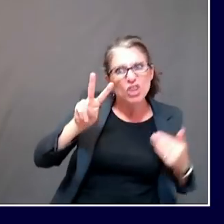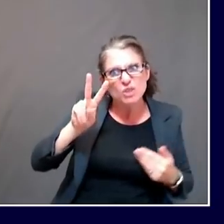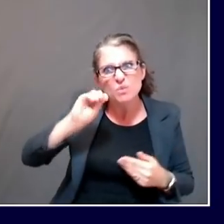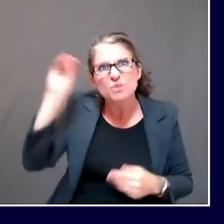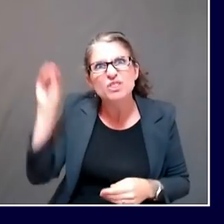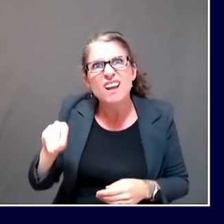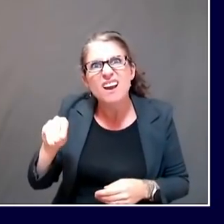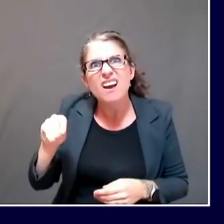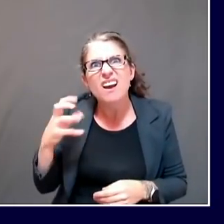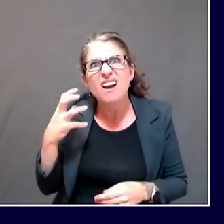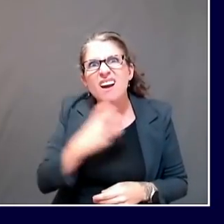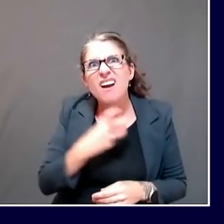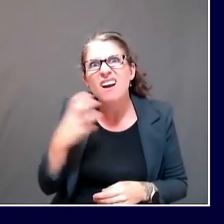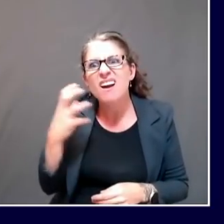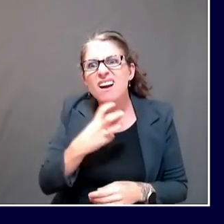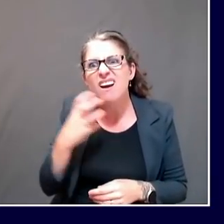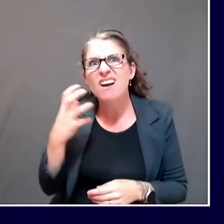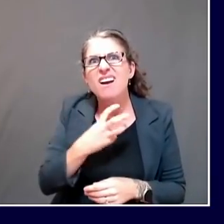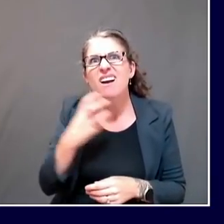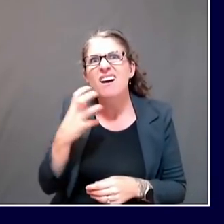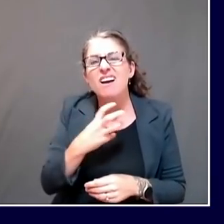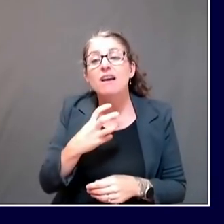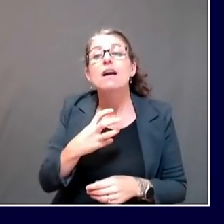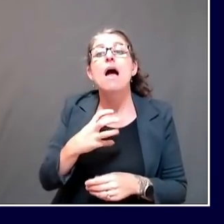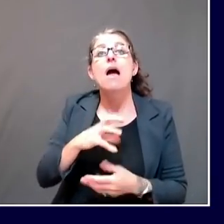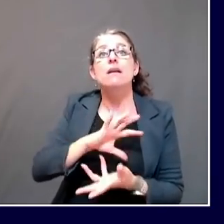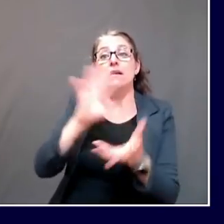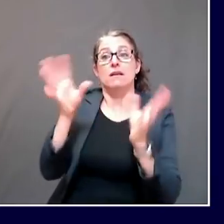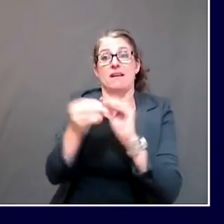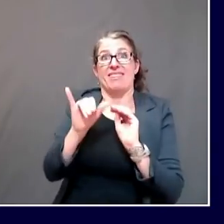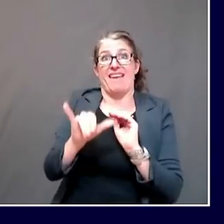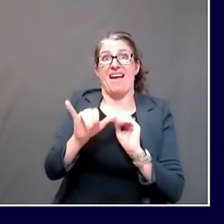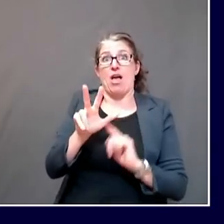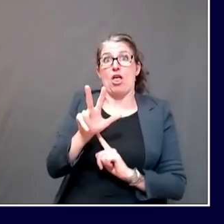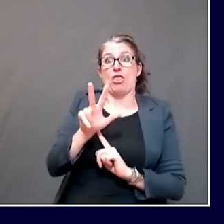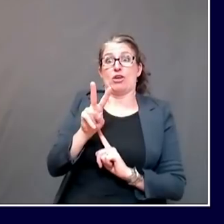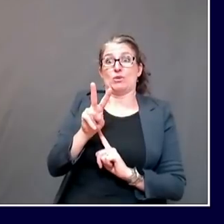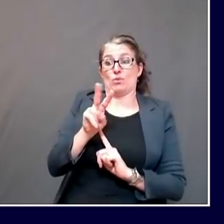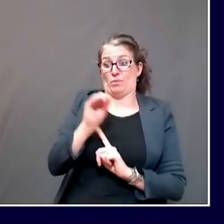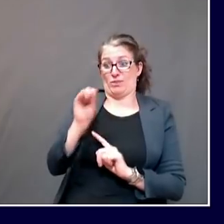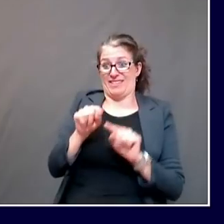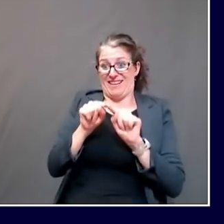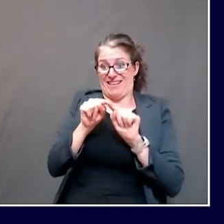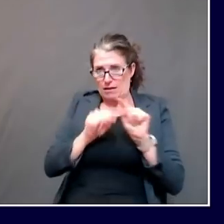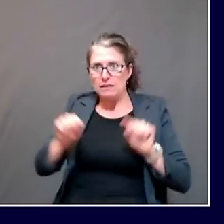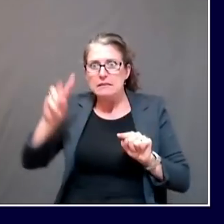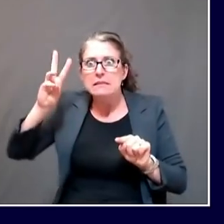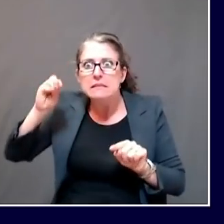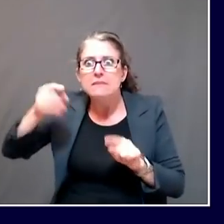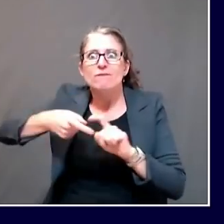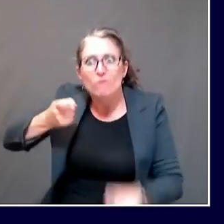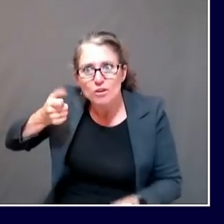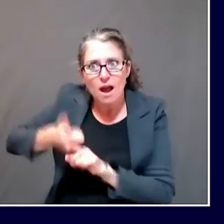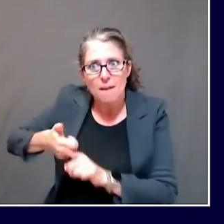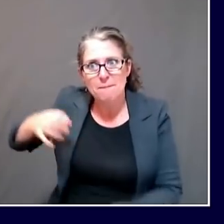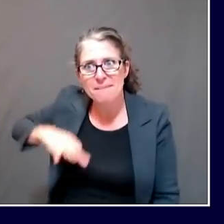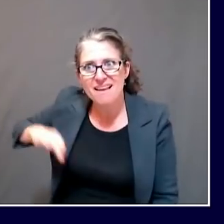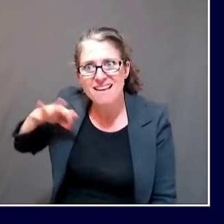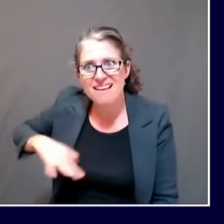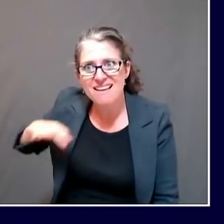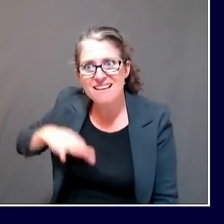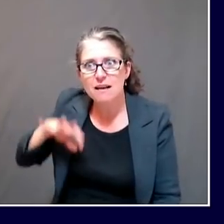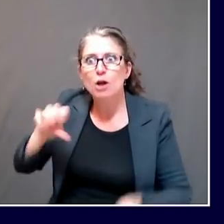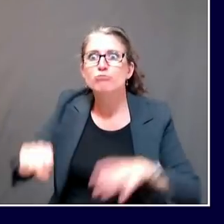of Maine more than ever before, I believe. And now's the time to do that. I also think about, there's been a lot of talk